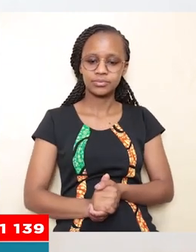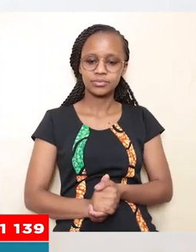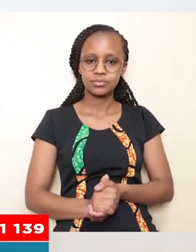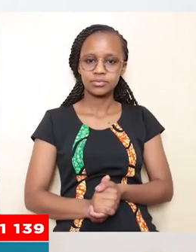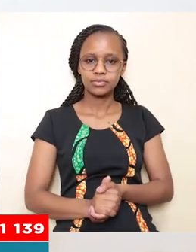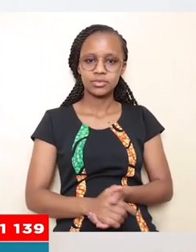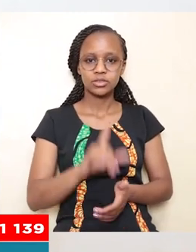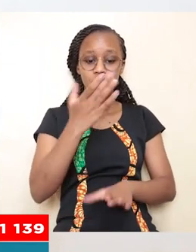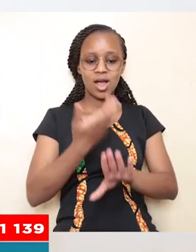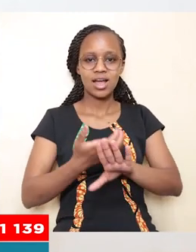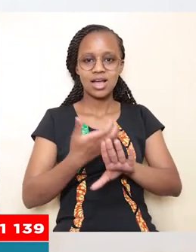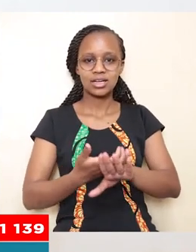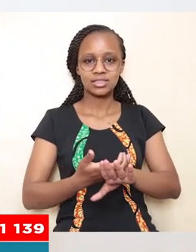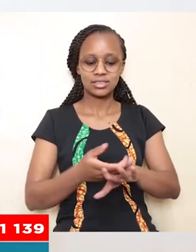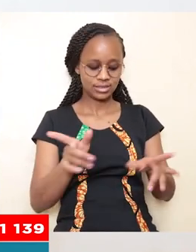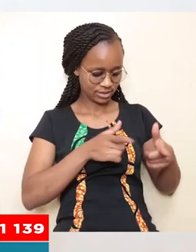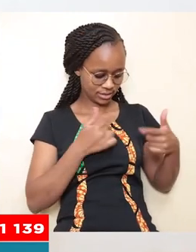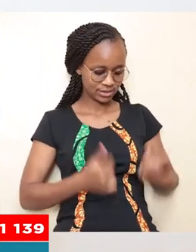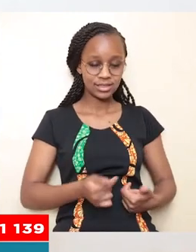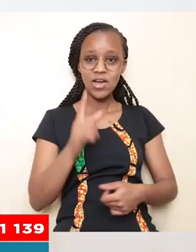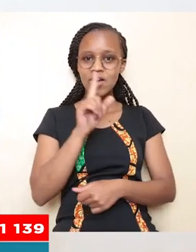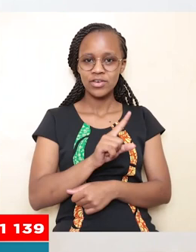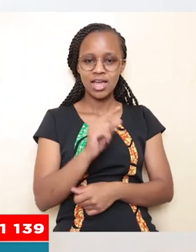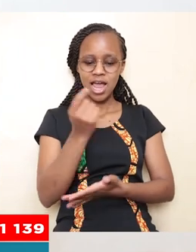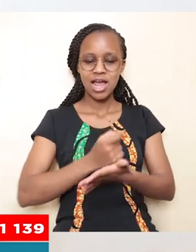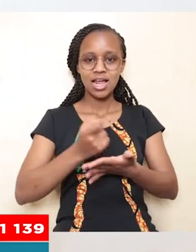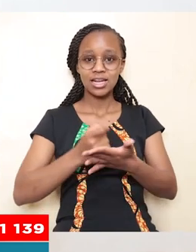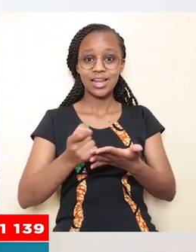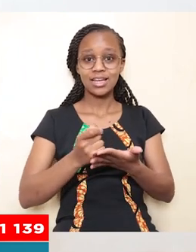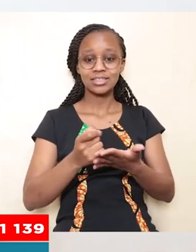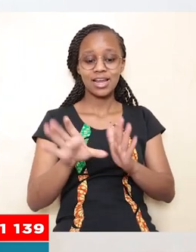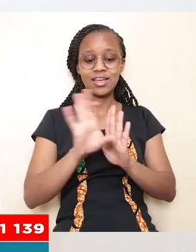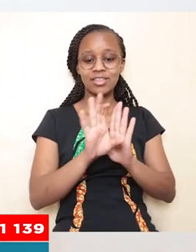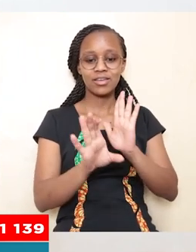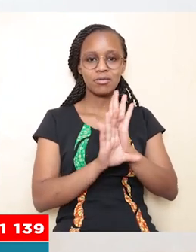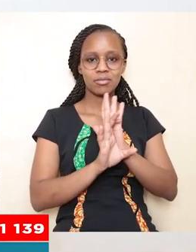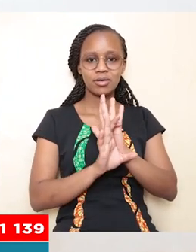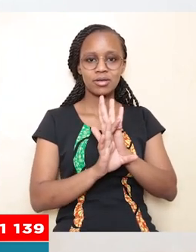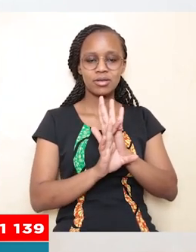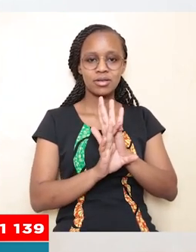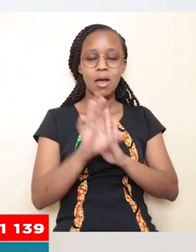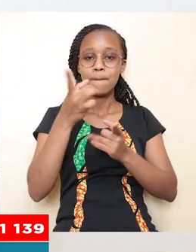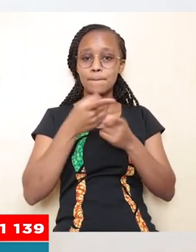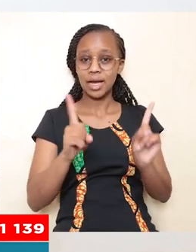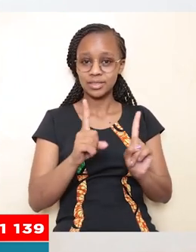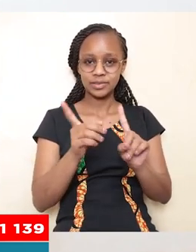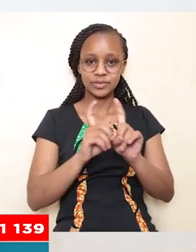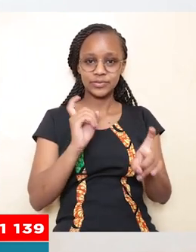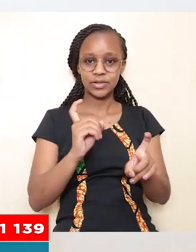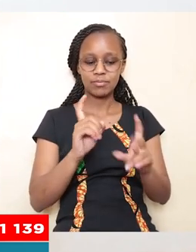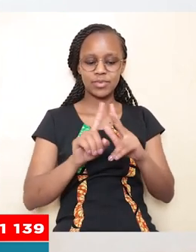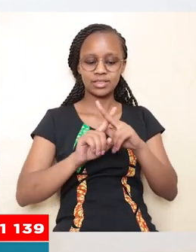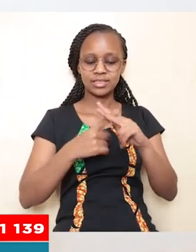"For your hardness of heart, he wrote you this commandment. But from